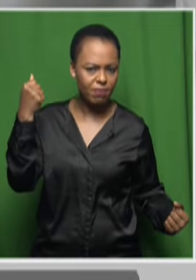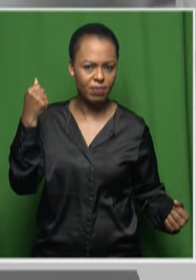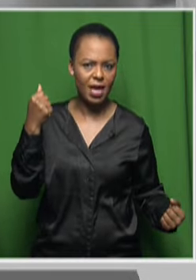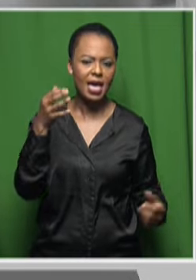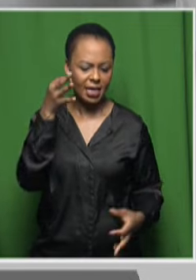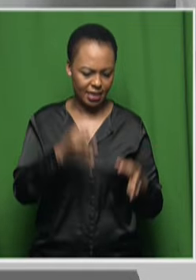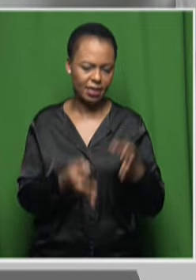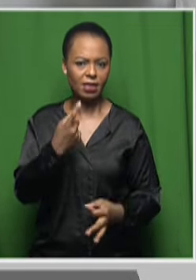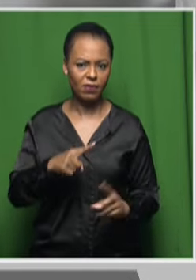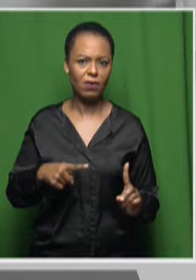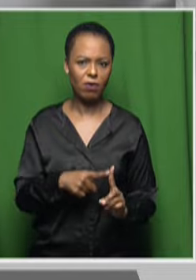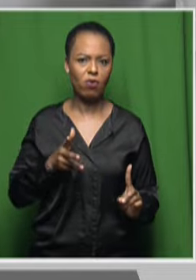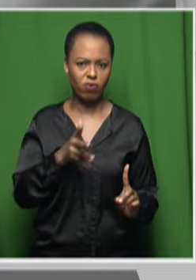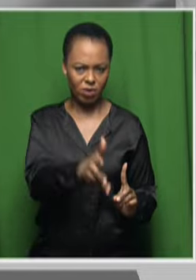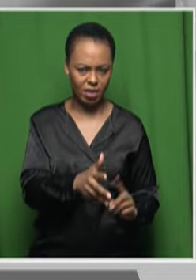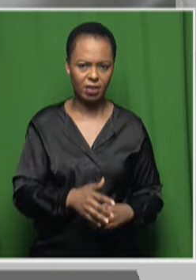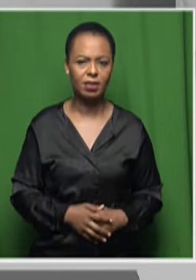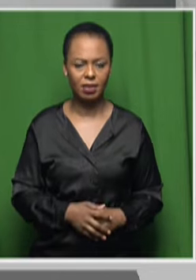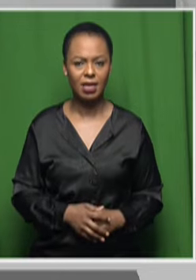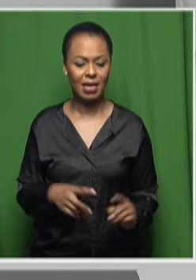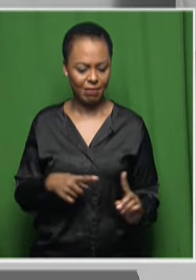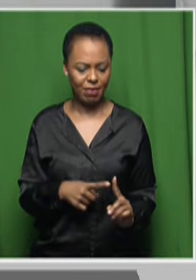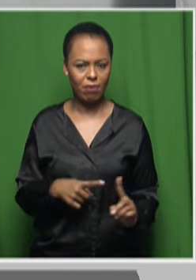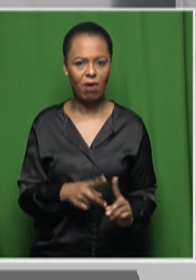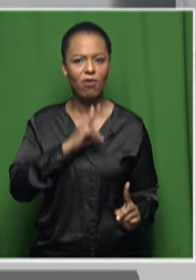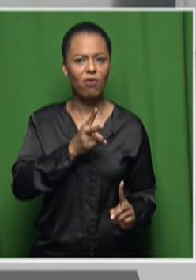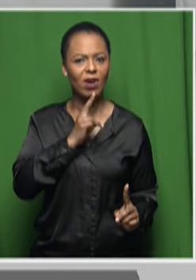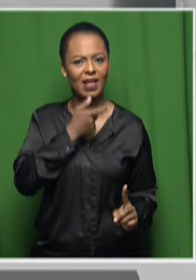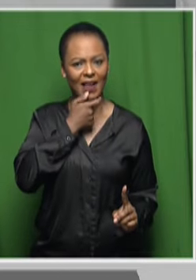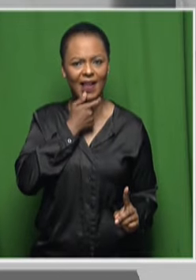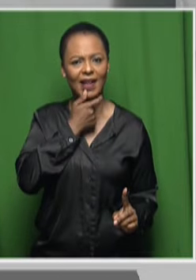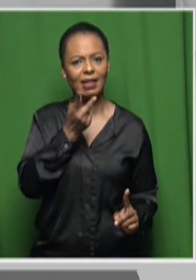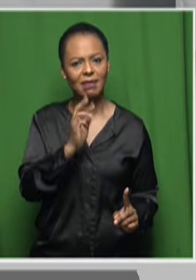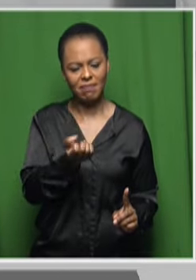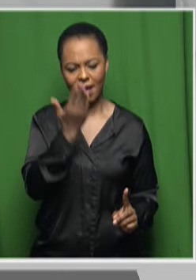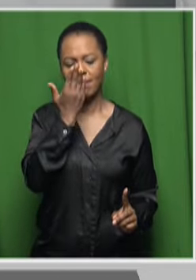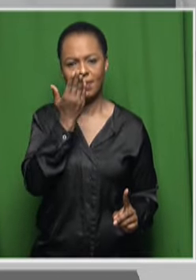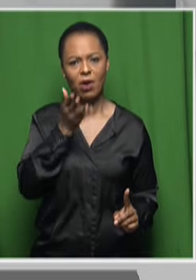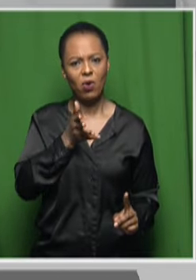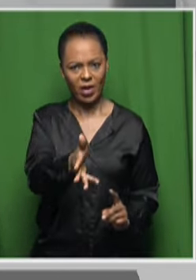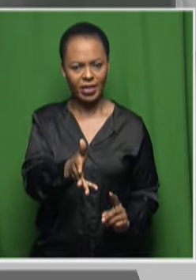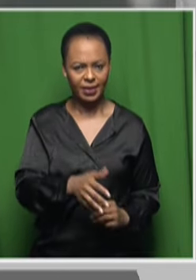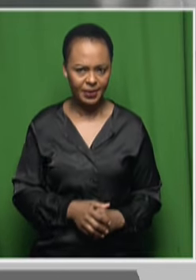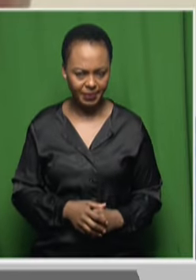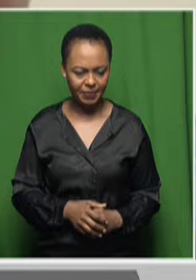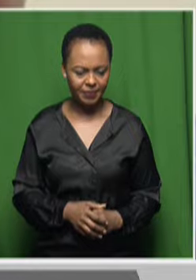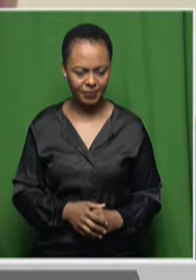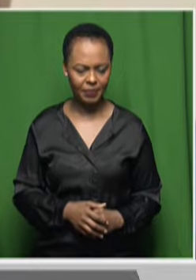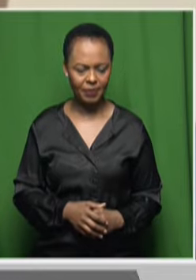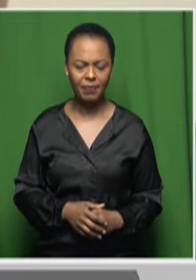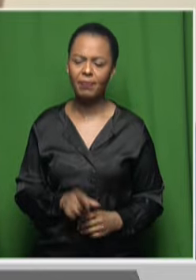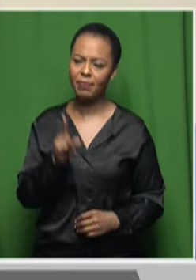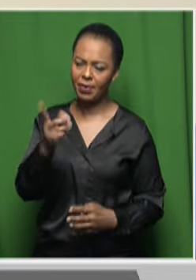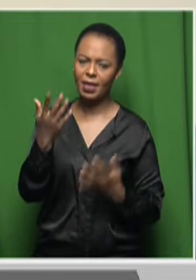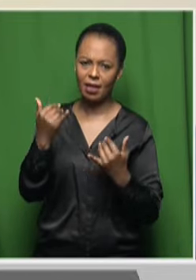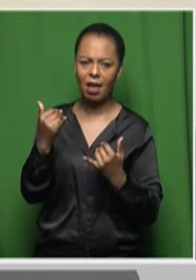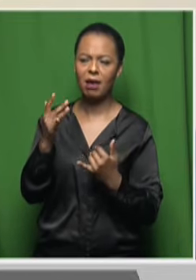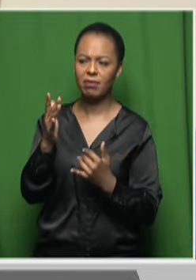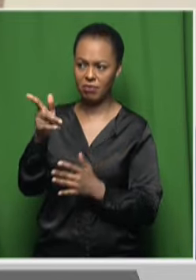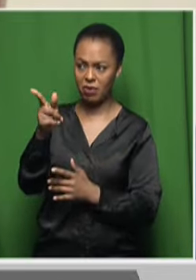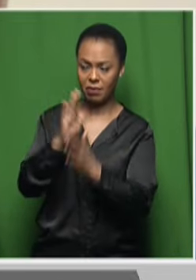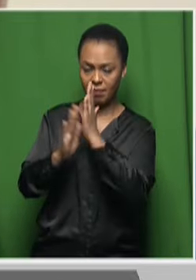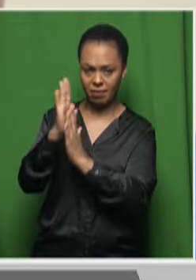justice for Sobukwe. We want to see Sobukwe's voice recordings. So, we want everything. So, let's talk a little bit